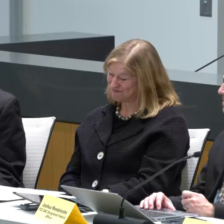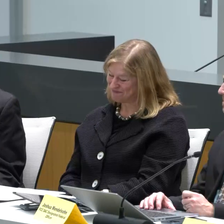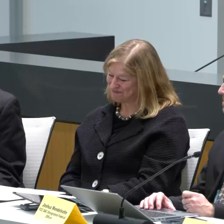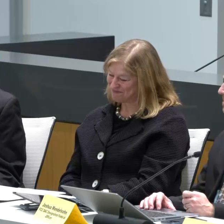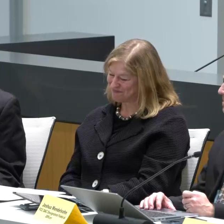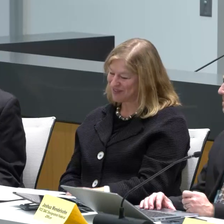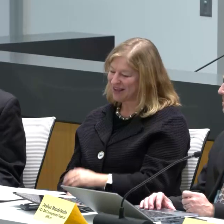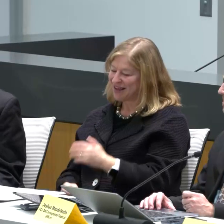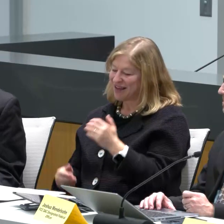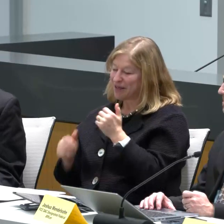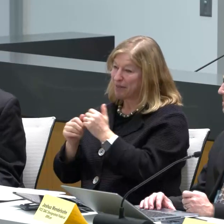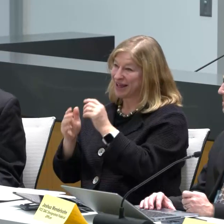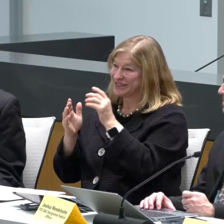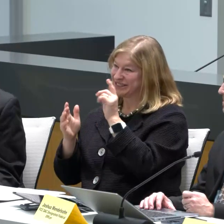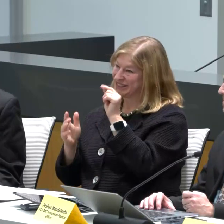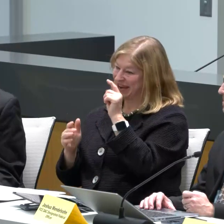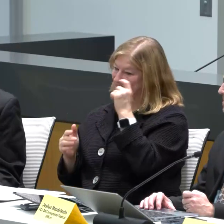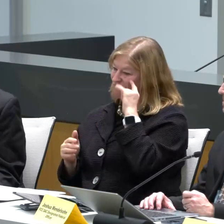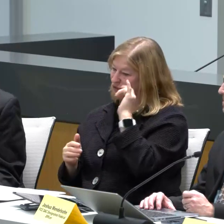accessible to people with disabilities.